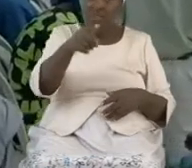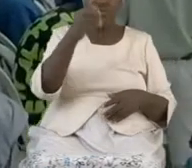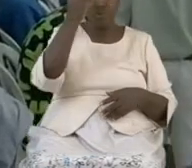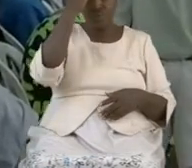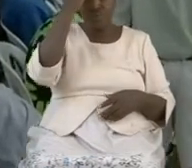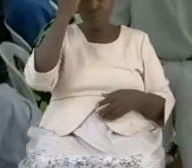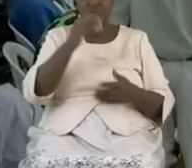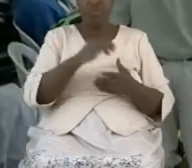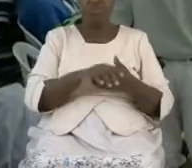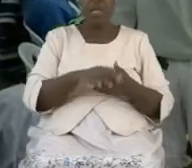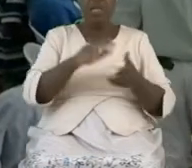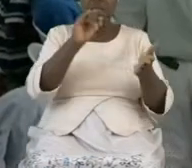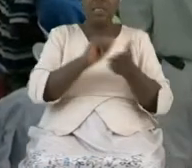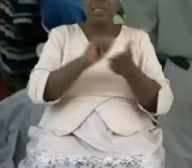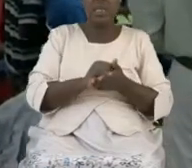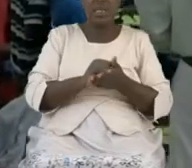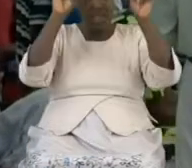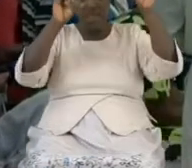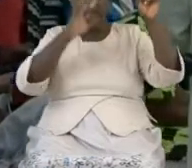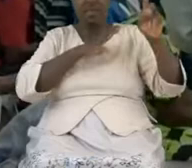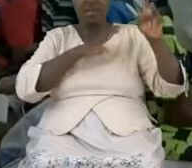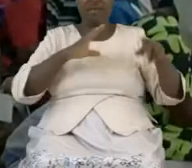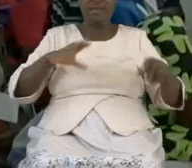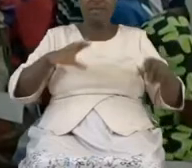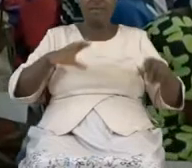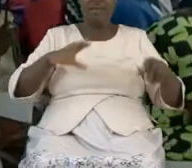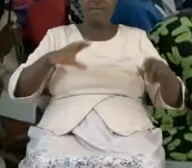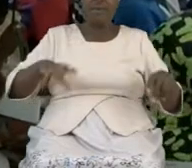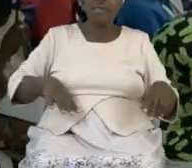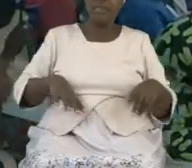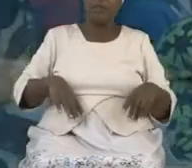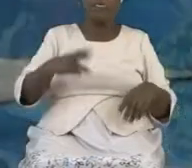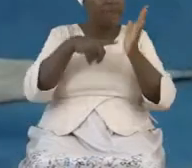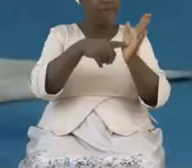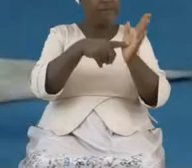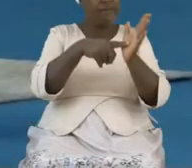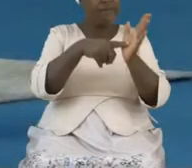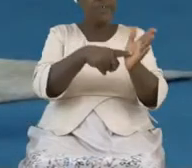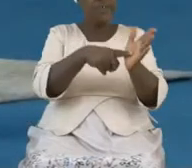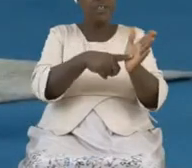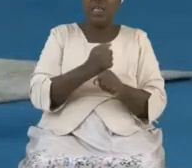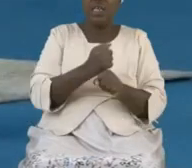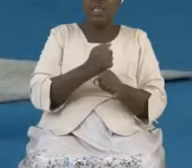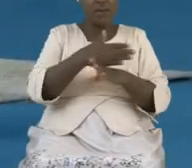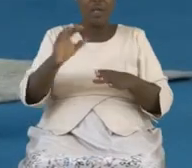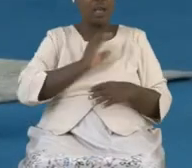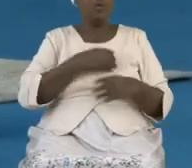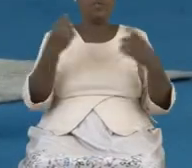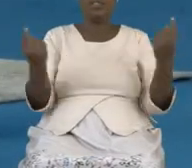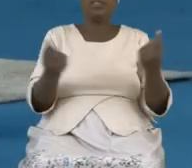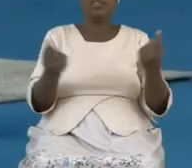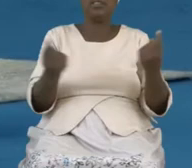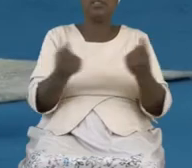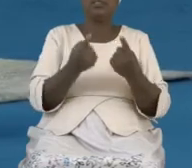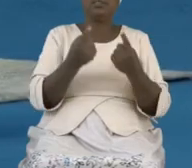he," Christ, "was manifested to take away our sins." Look at this.